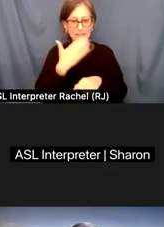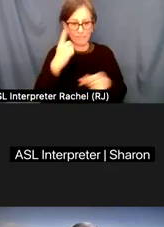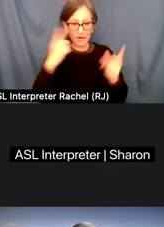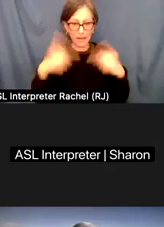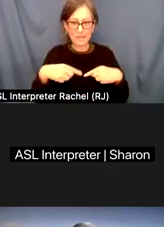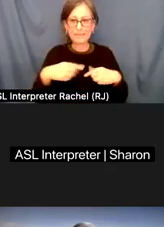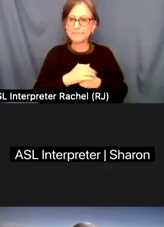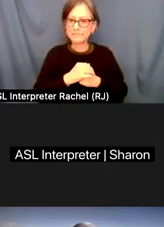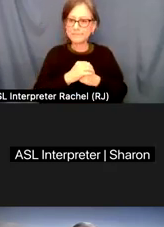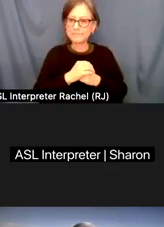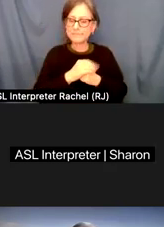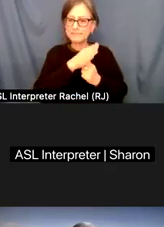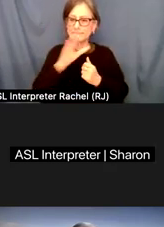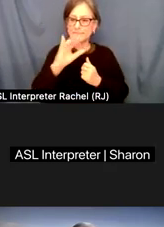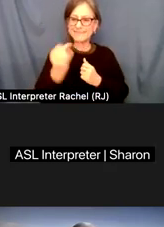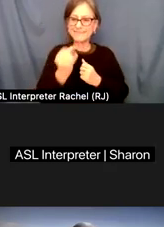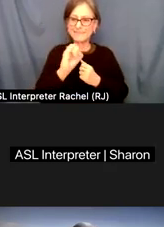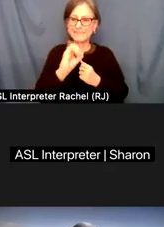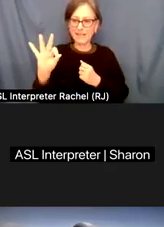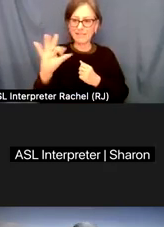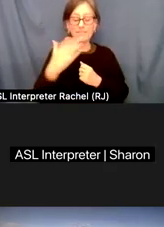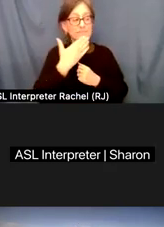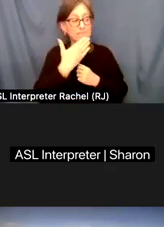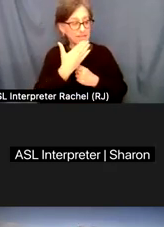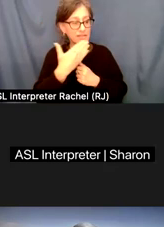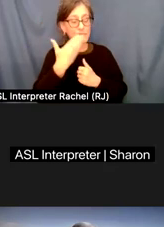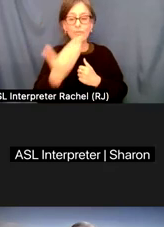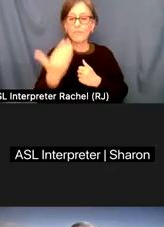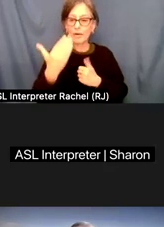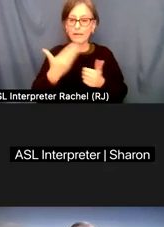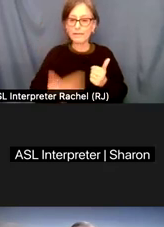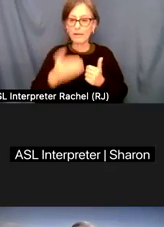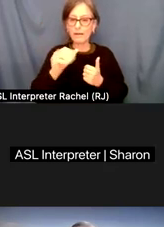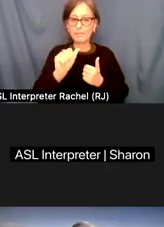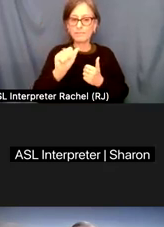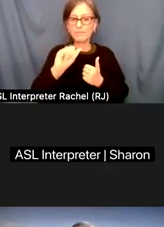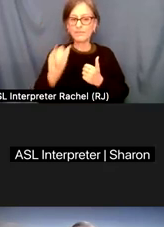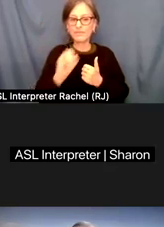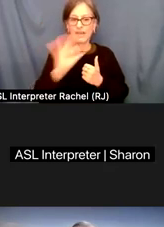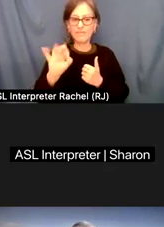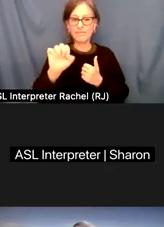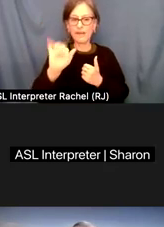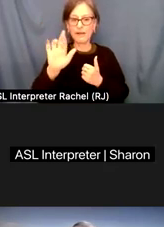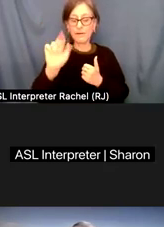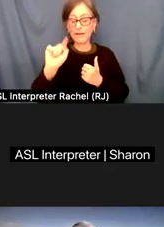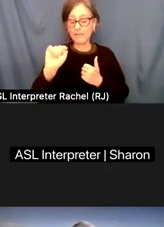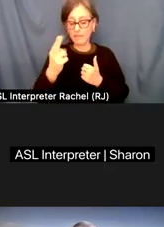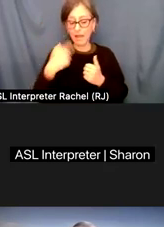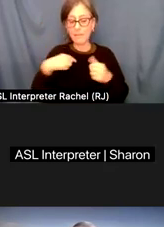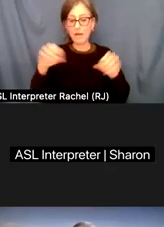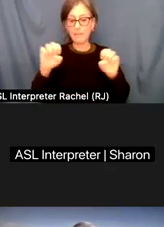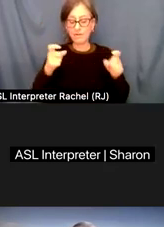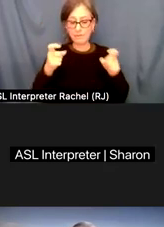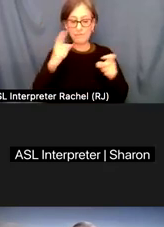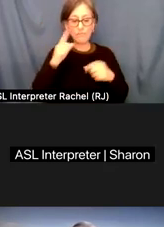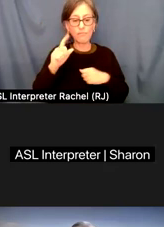Jeff? Thank you, Dina. Good morning, everyone. My name is Jeff Arith. I'm an emergency management with San